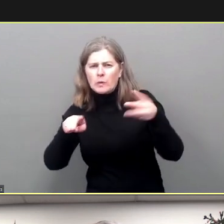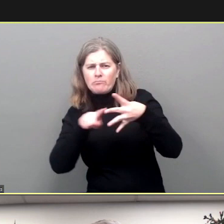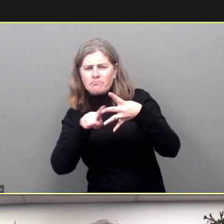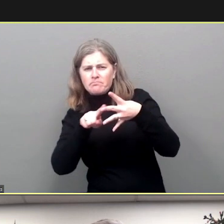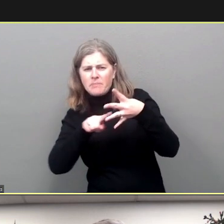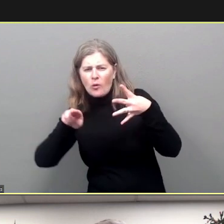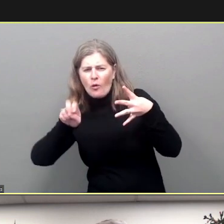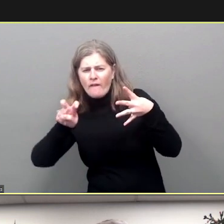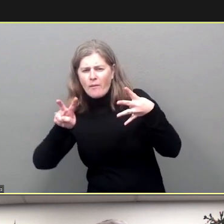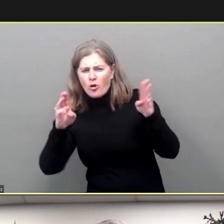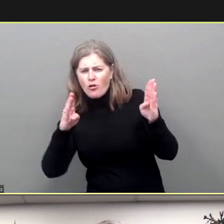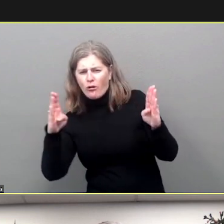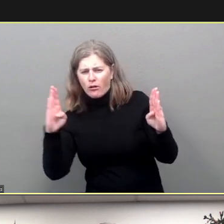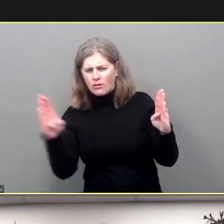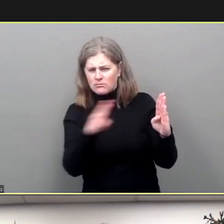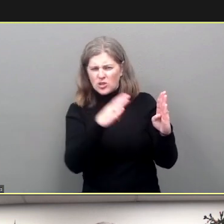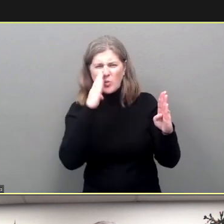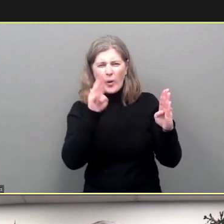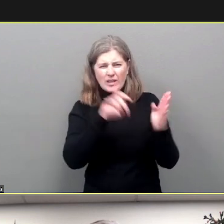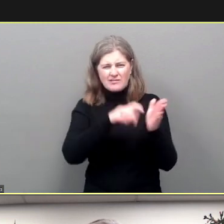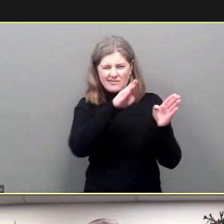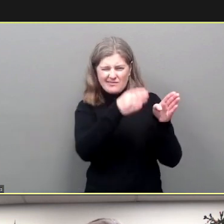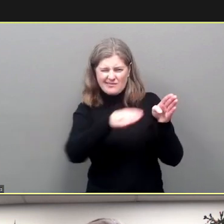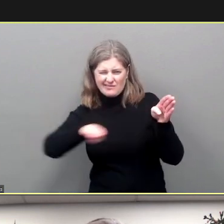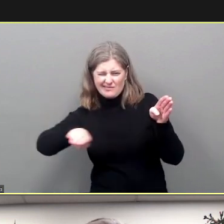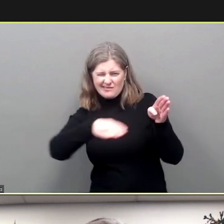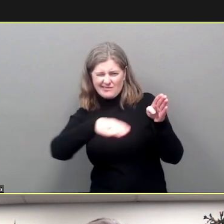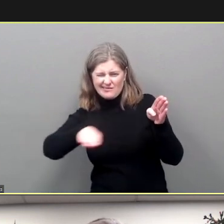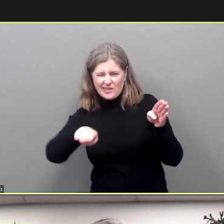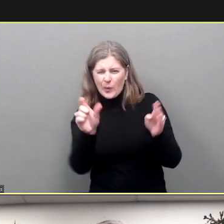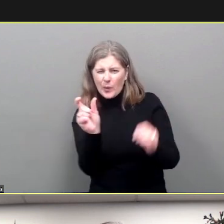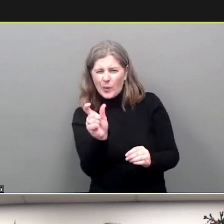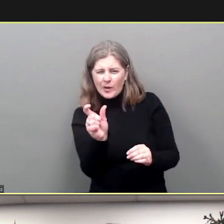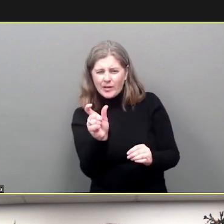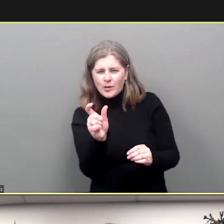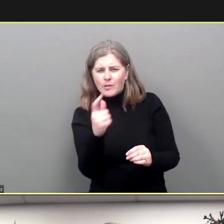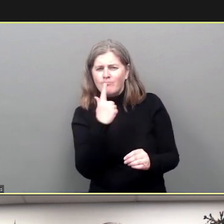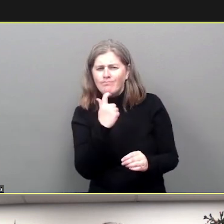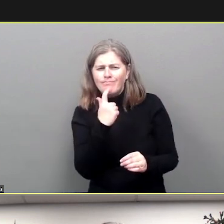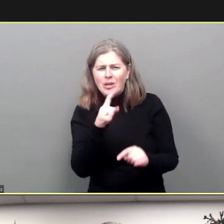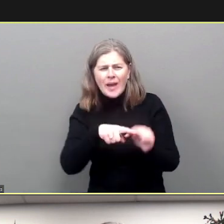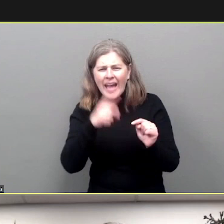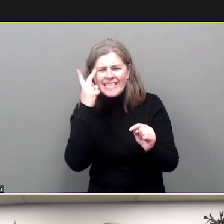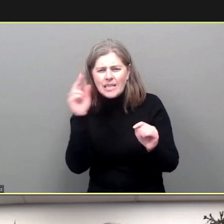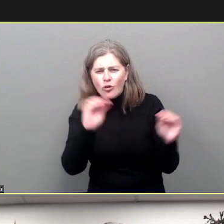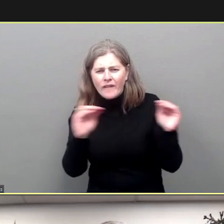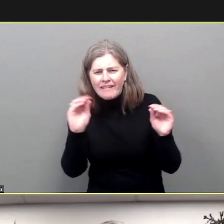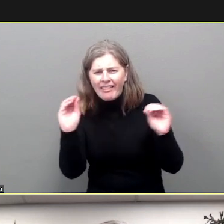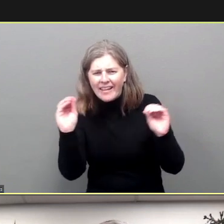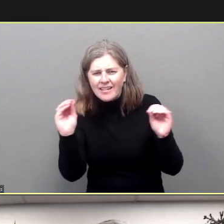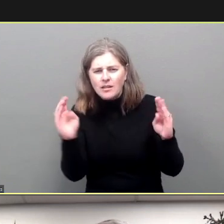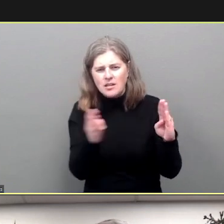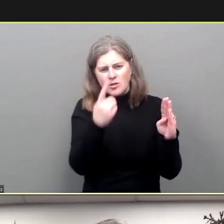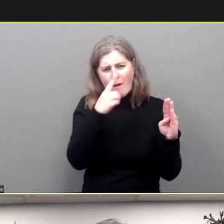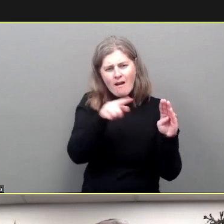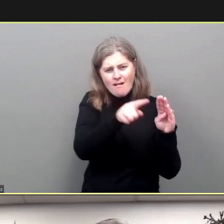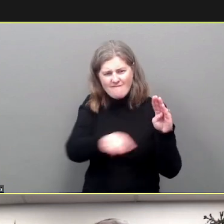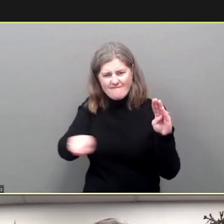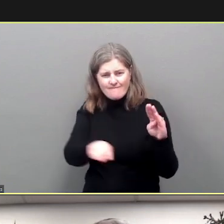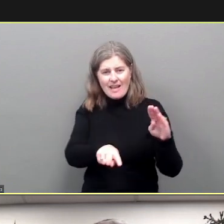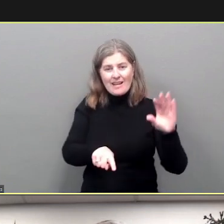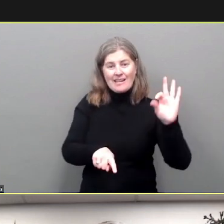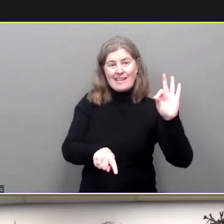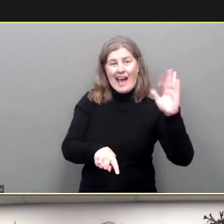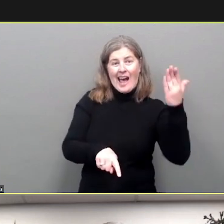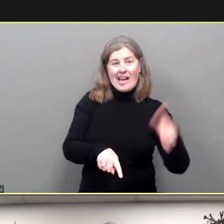a little further to your right, please. You have a very, very tiny cursor that's not moving on my screen. But if you point out the